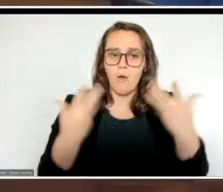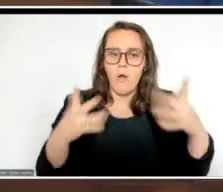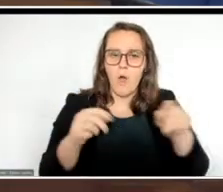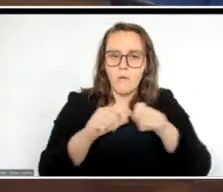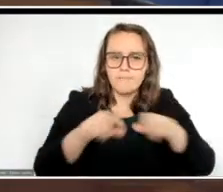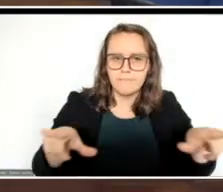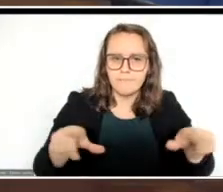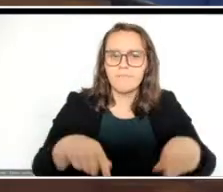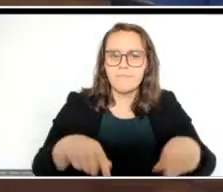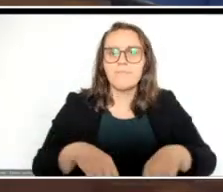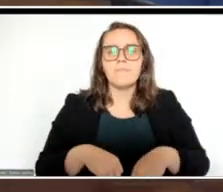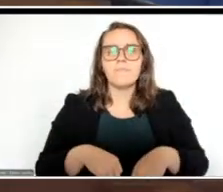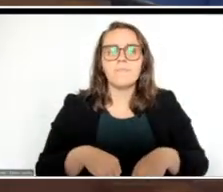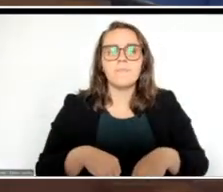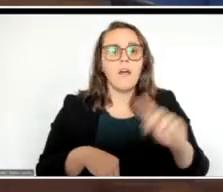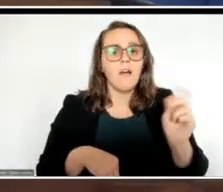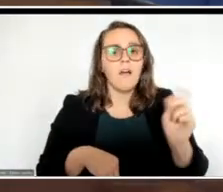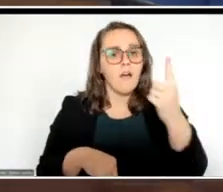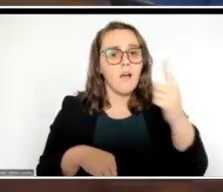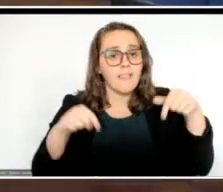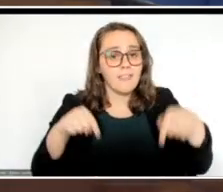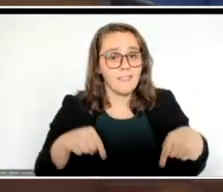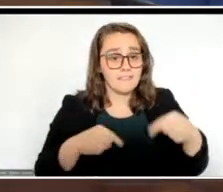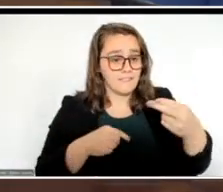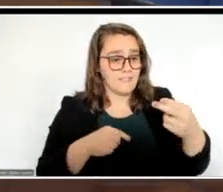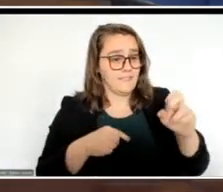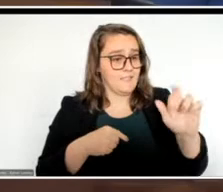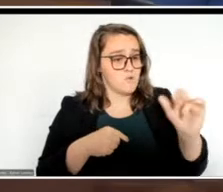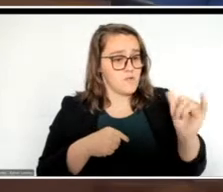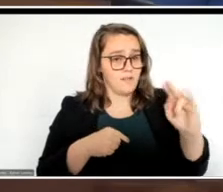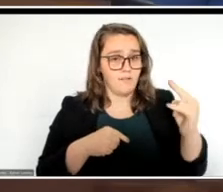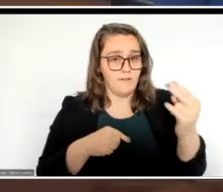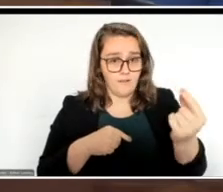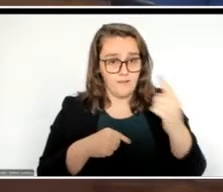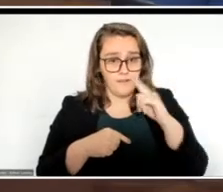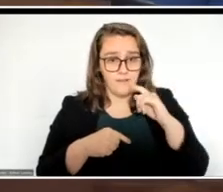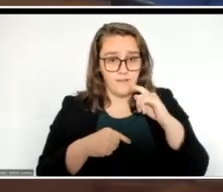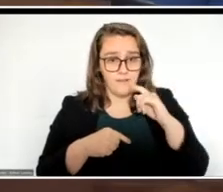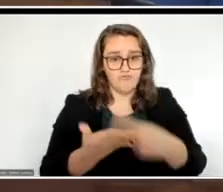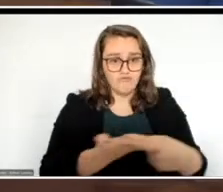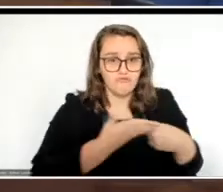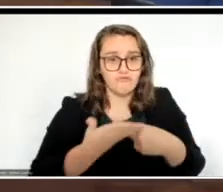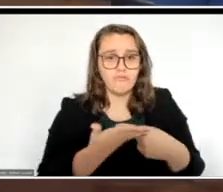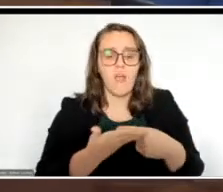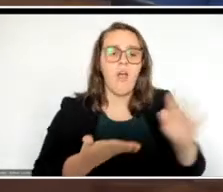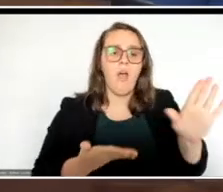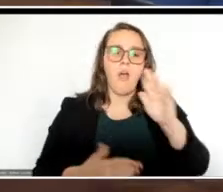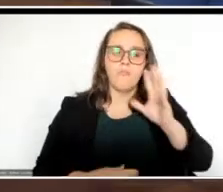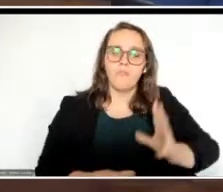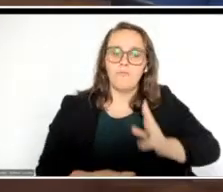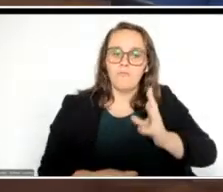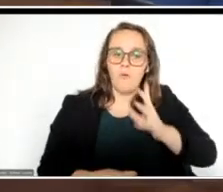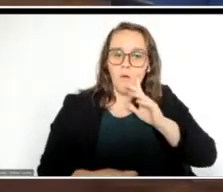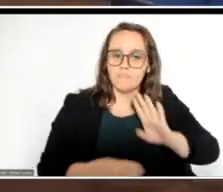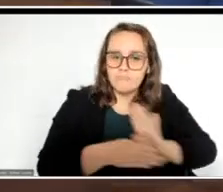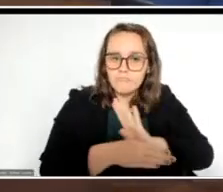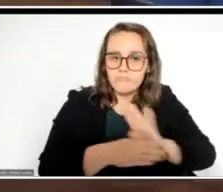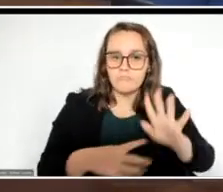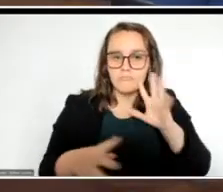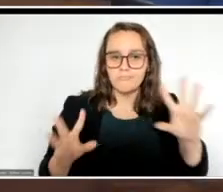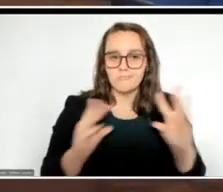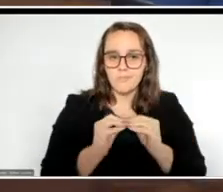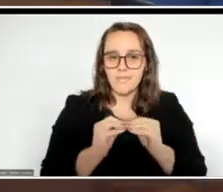a hearing, but as a formal committee business meeting, so that in addition to presenting evidence, we